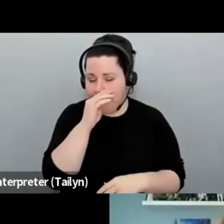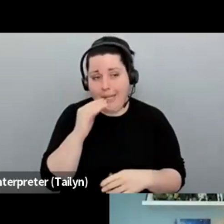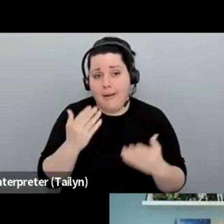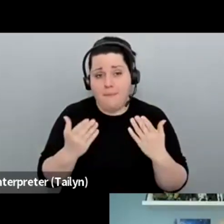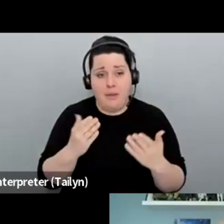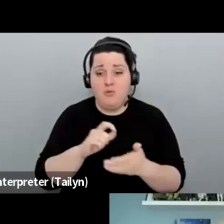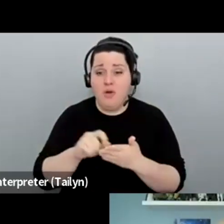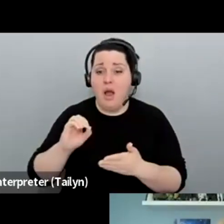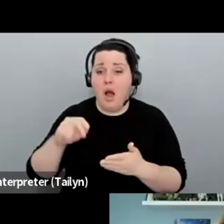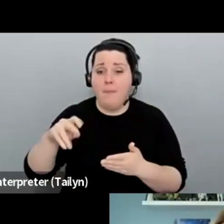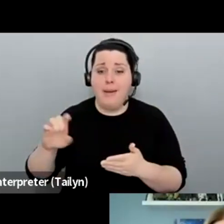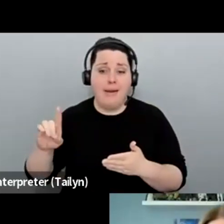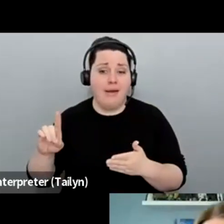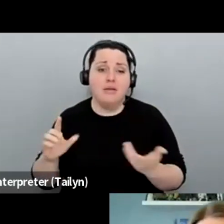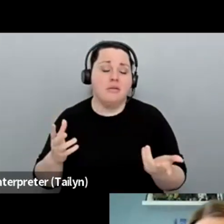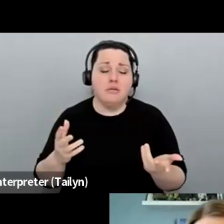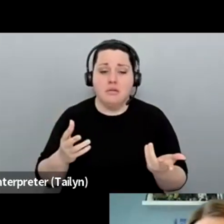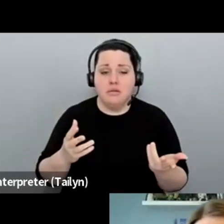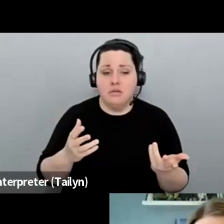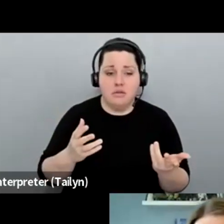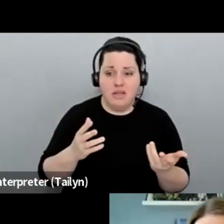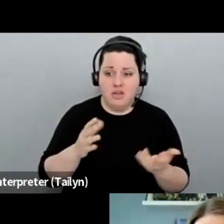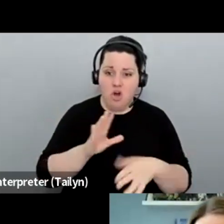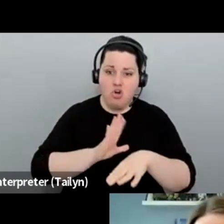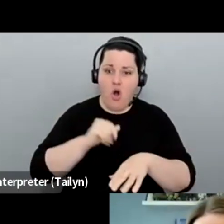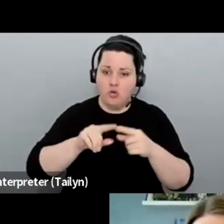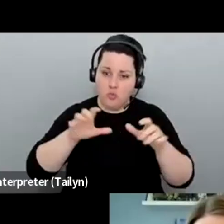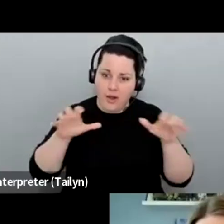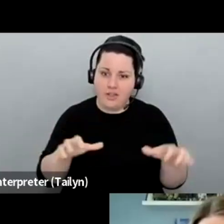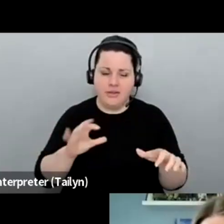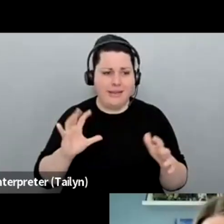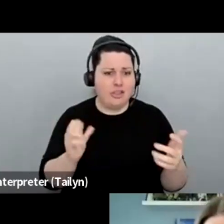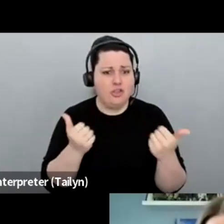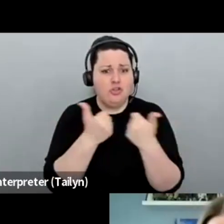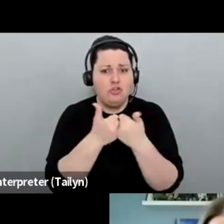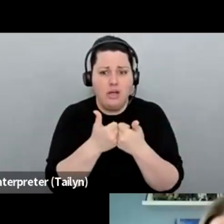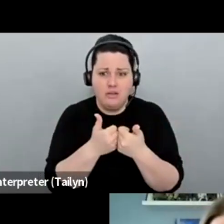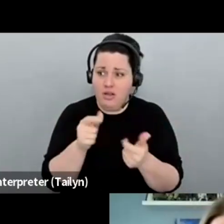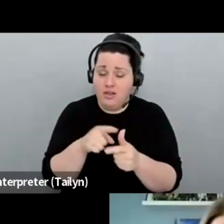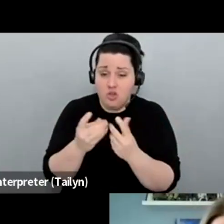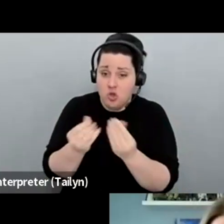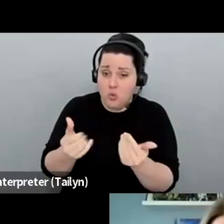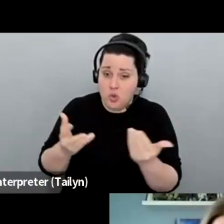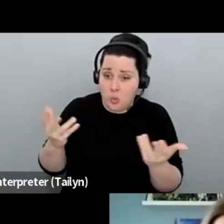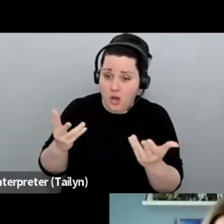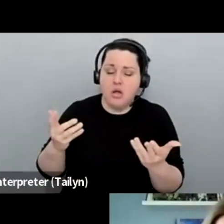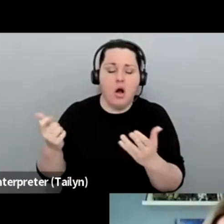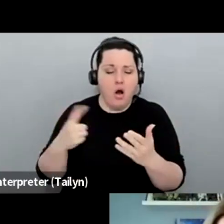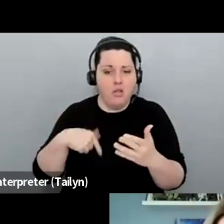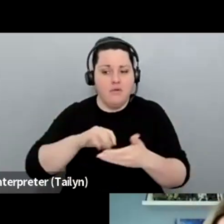an op-ed, just saying, calling like a call to action, like this is a challenge and this is a solution. Let's all come together to do